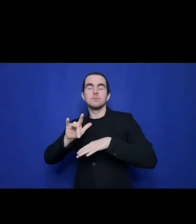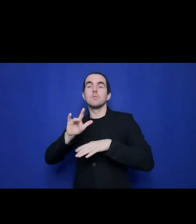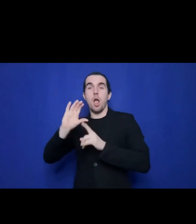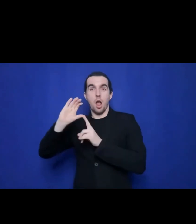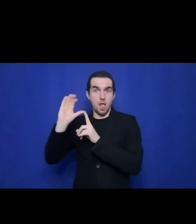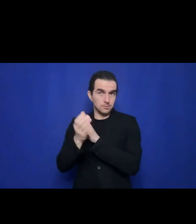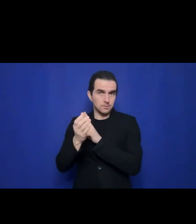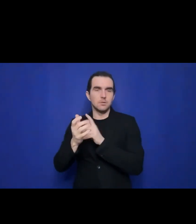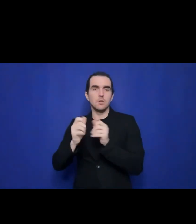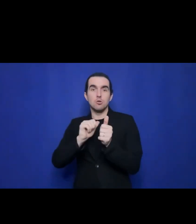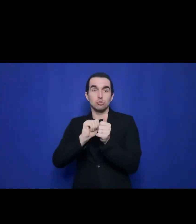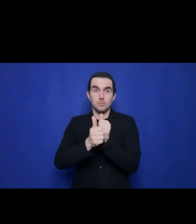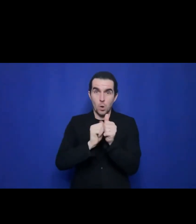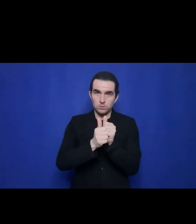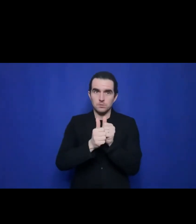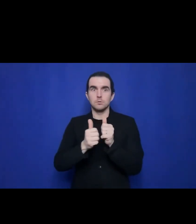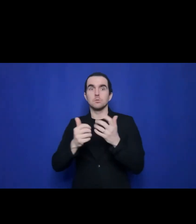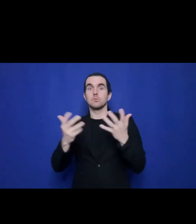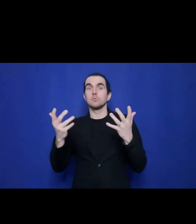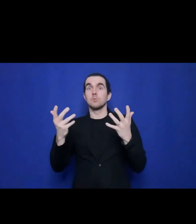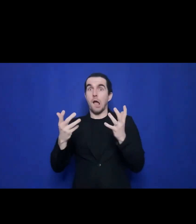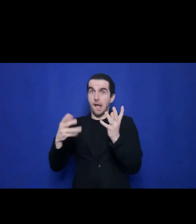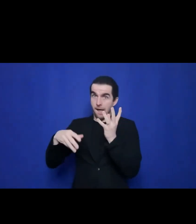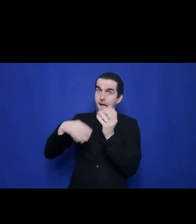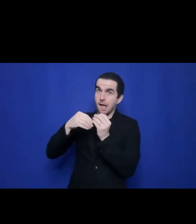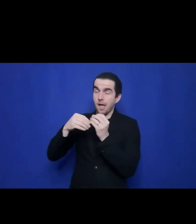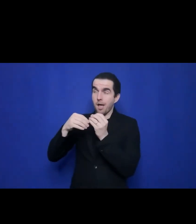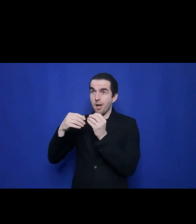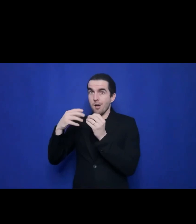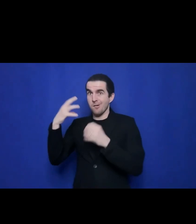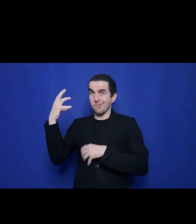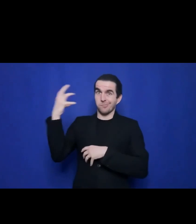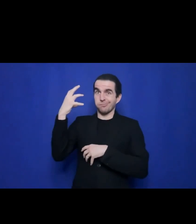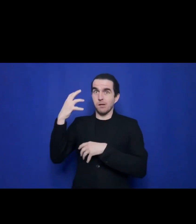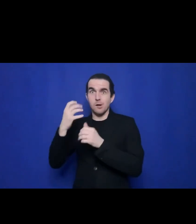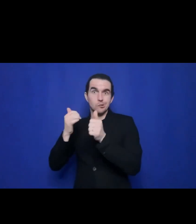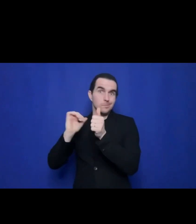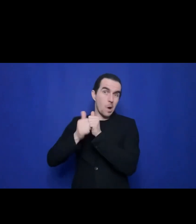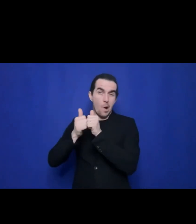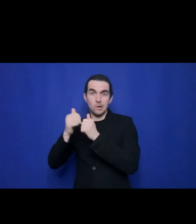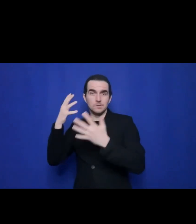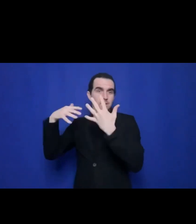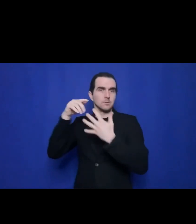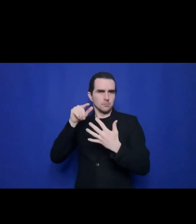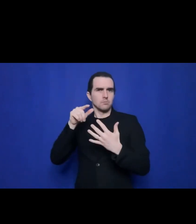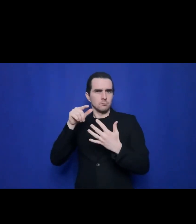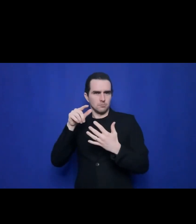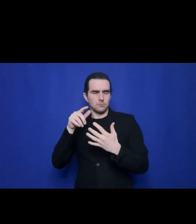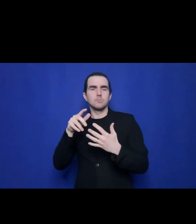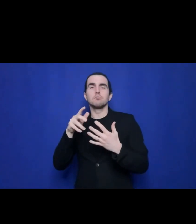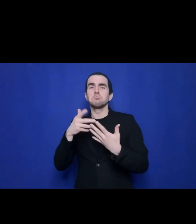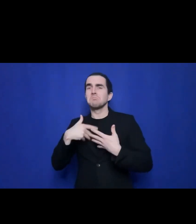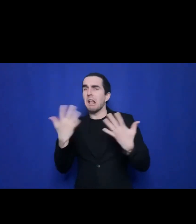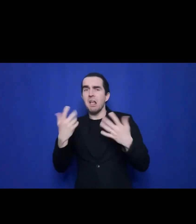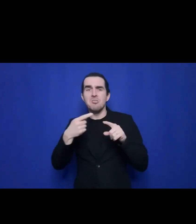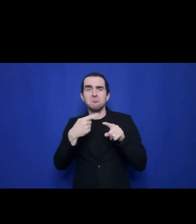well, any recreational activities such as cooking or gastronomy or